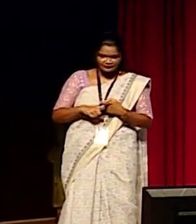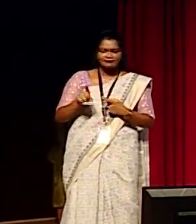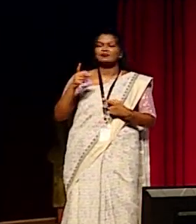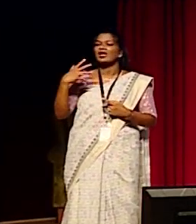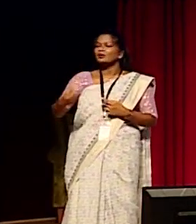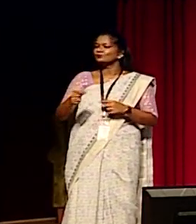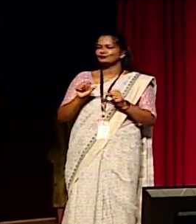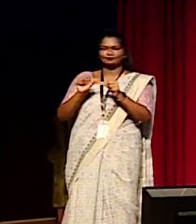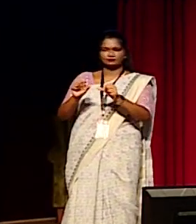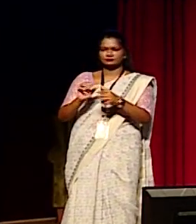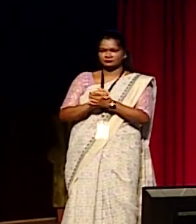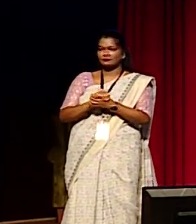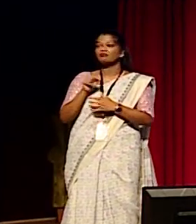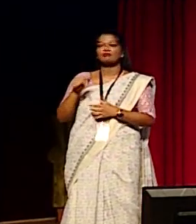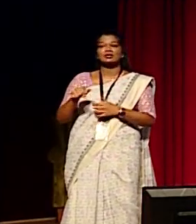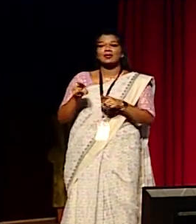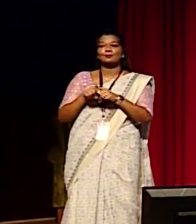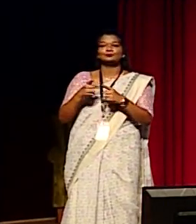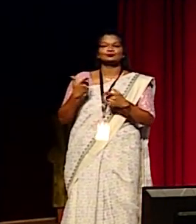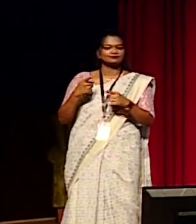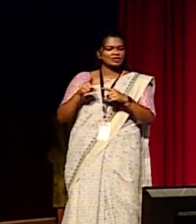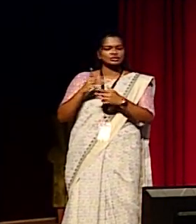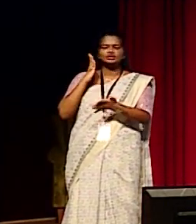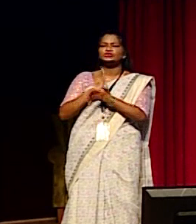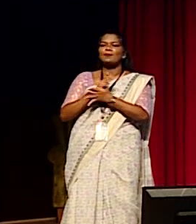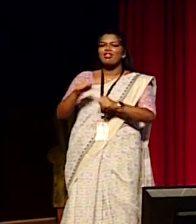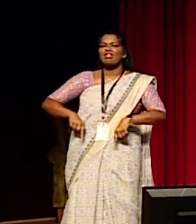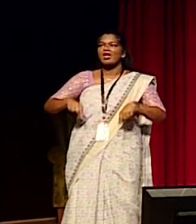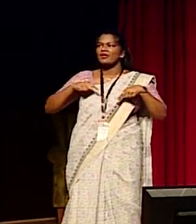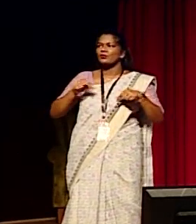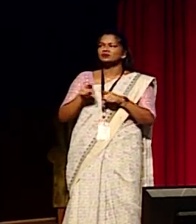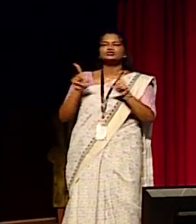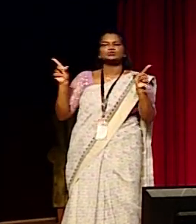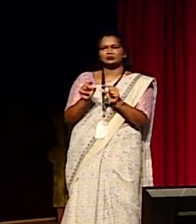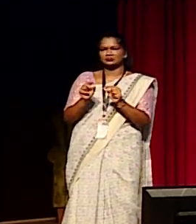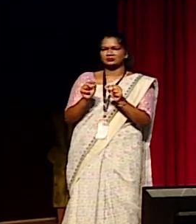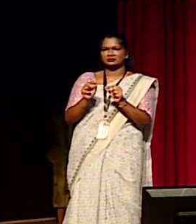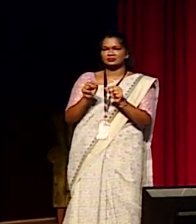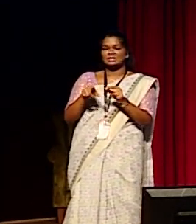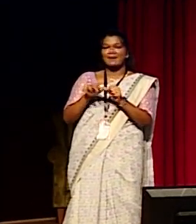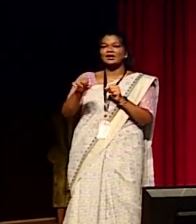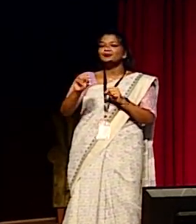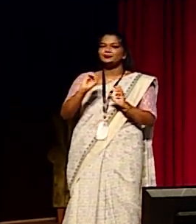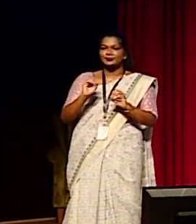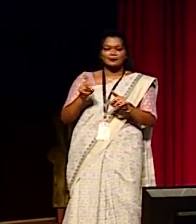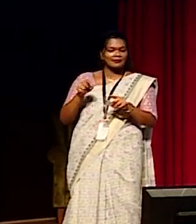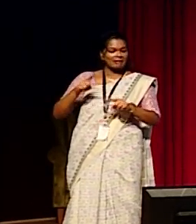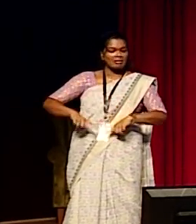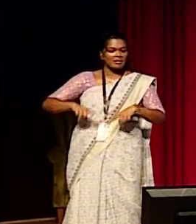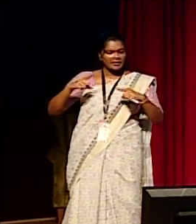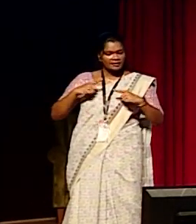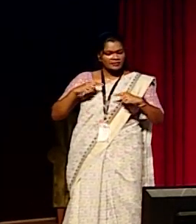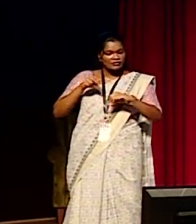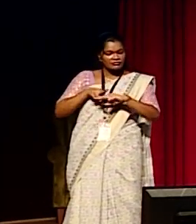a result of which their mobility is restricted and lifespan is short. The lifestyle of these amputees